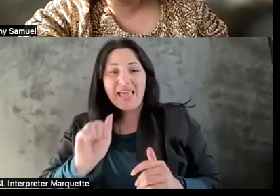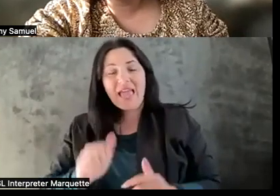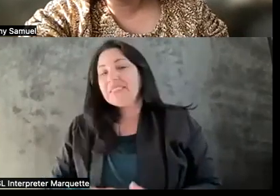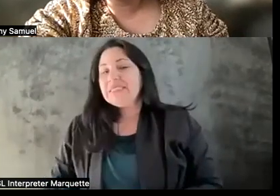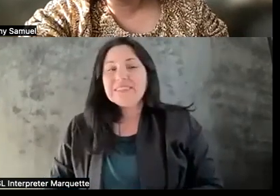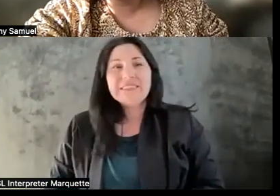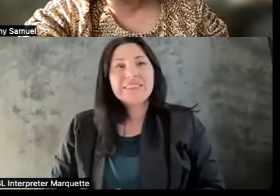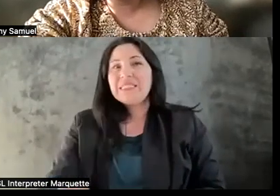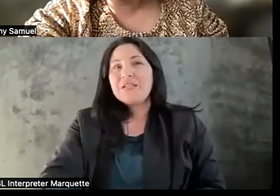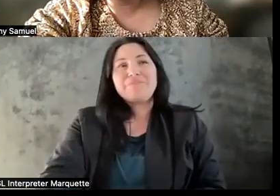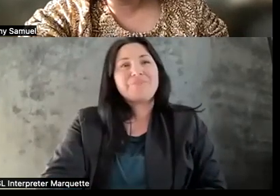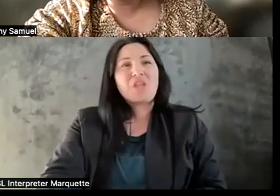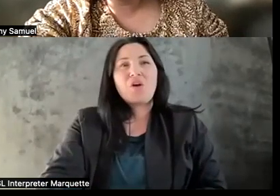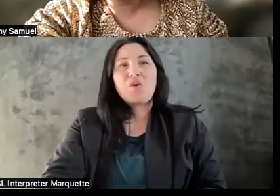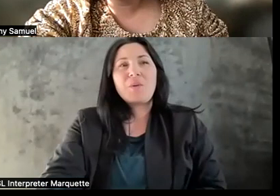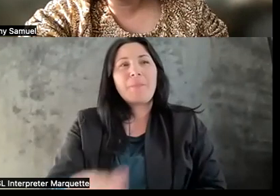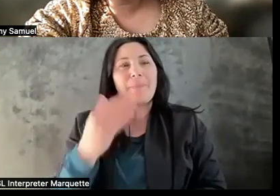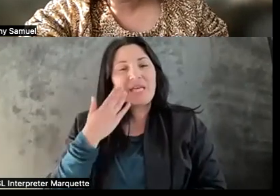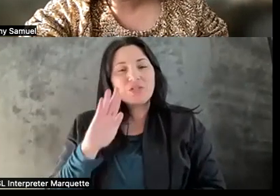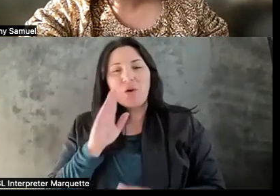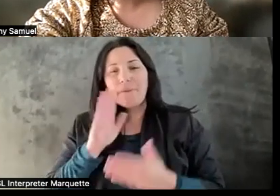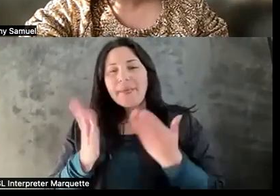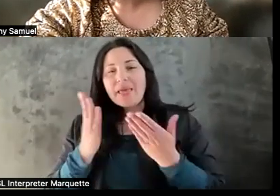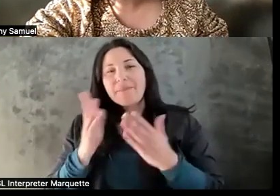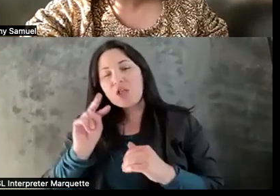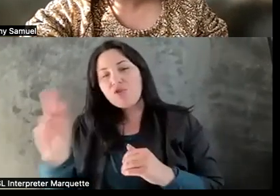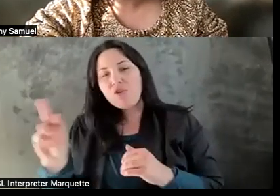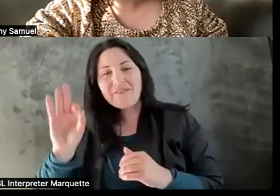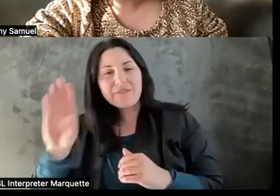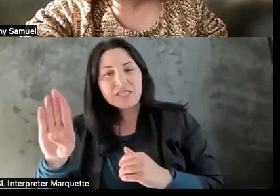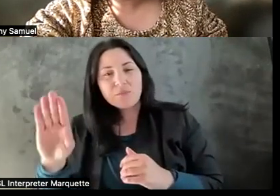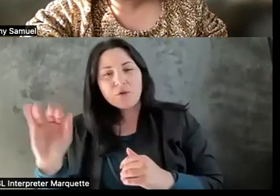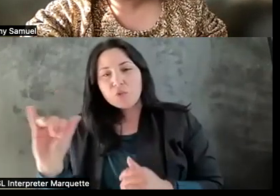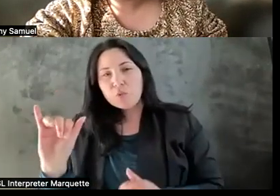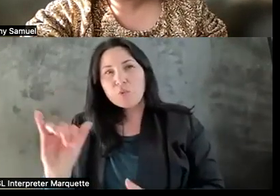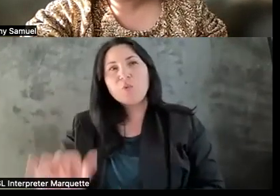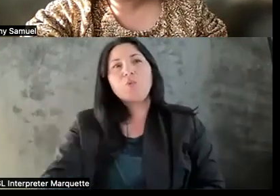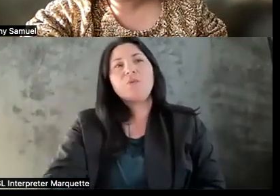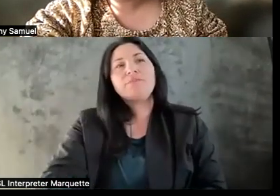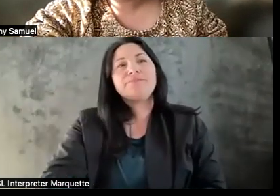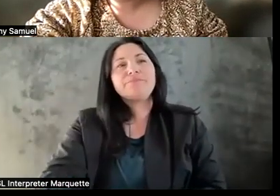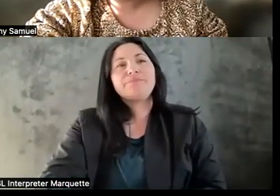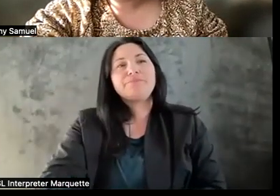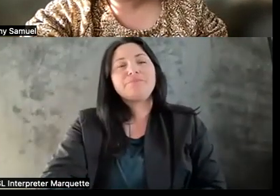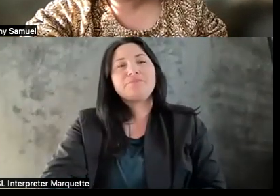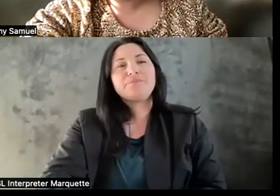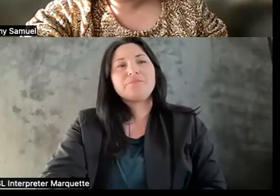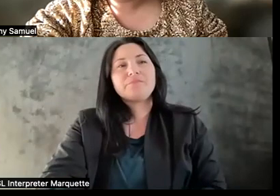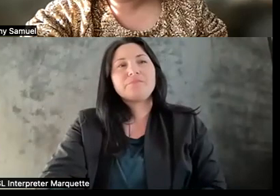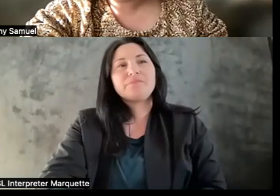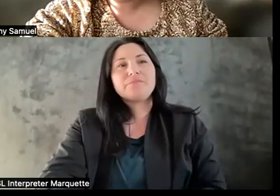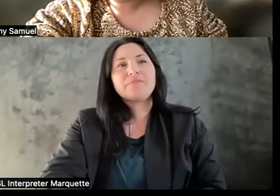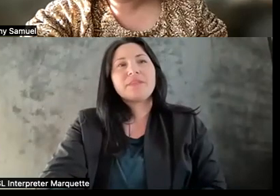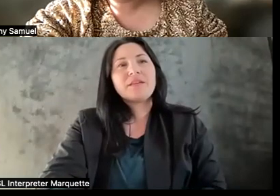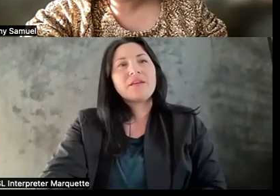don't know. That would be something you might look at Facebook too. We don't have for our